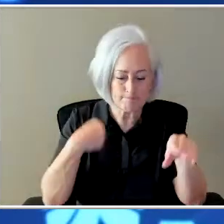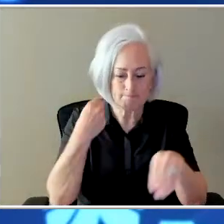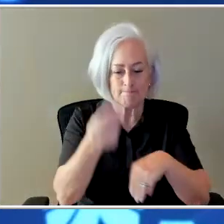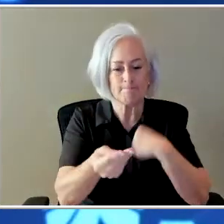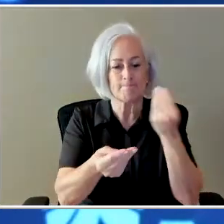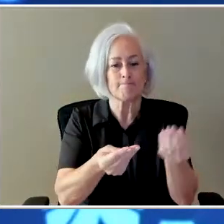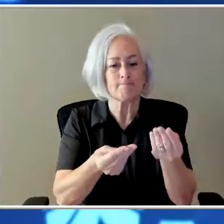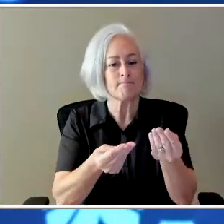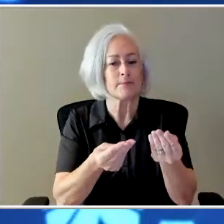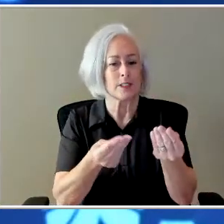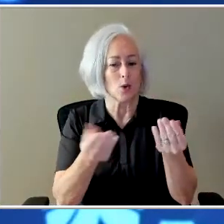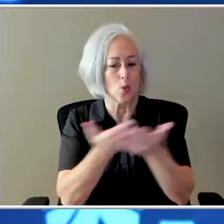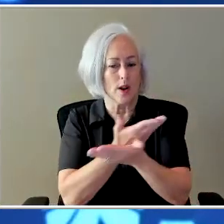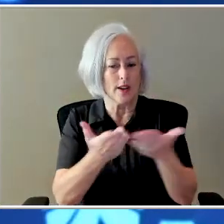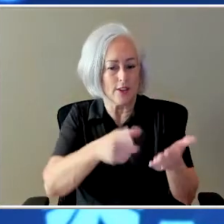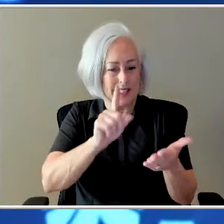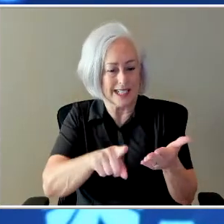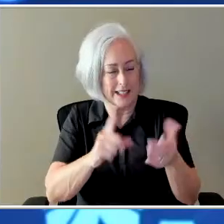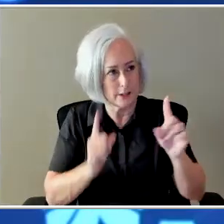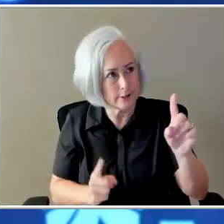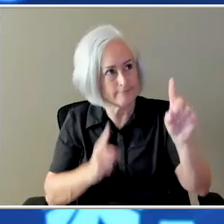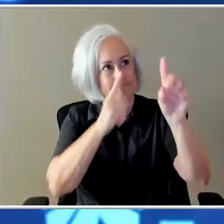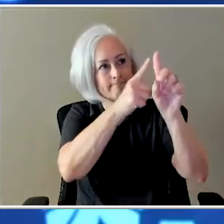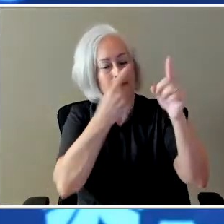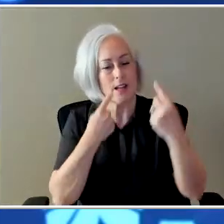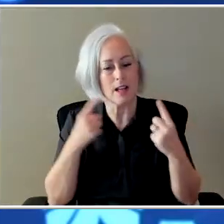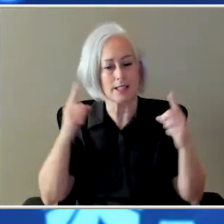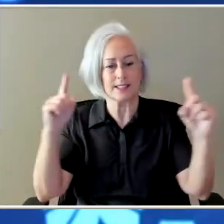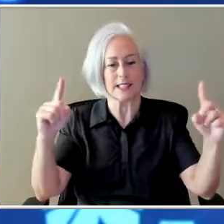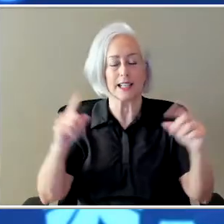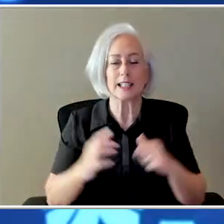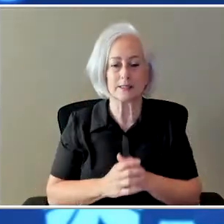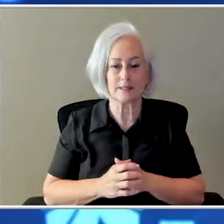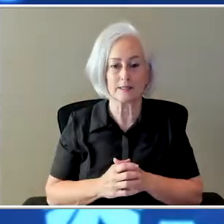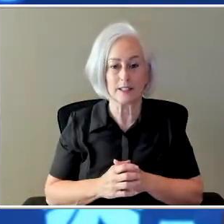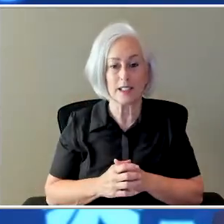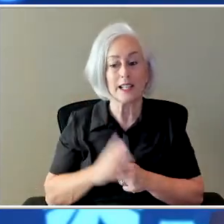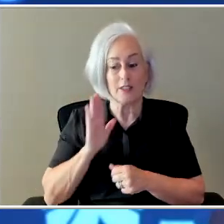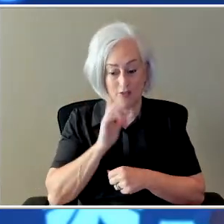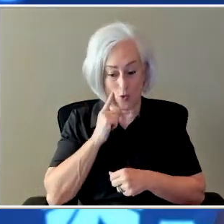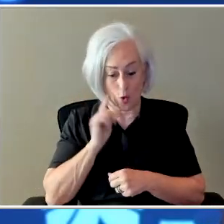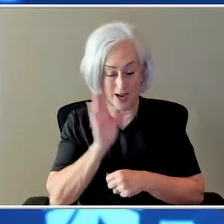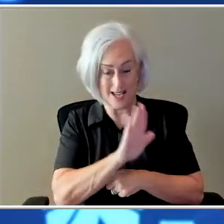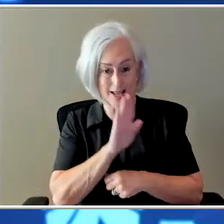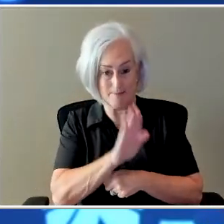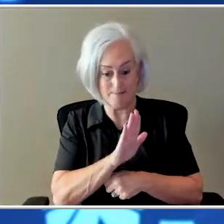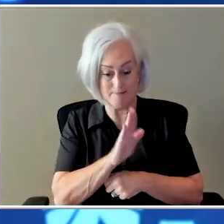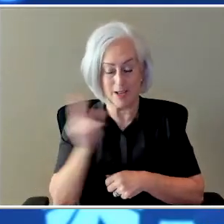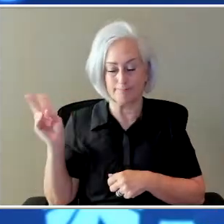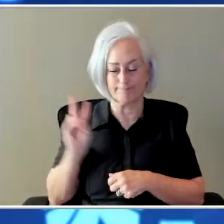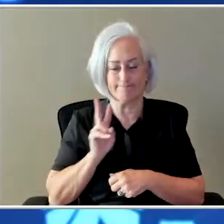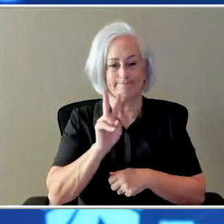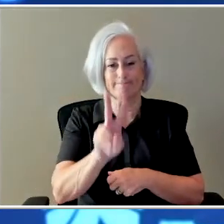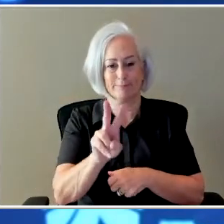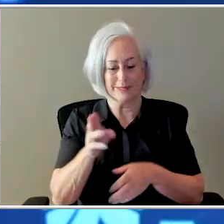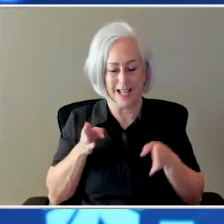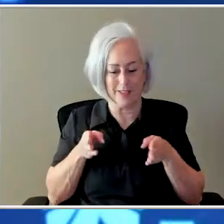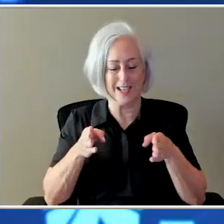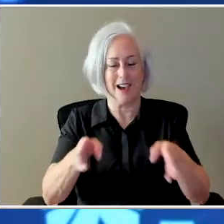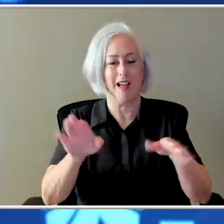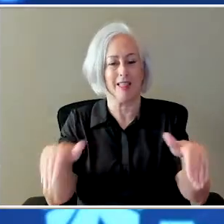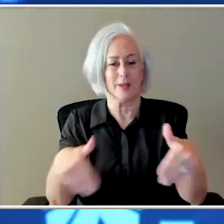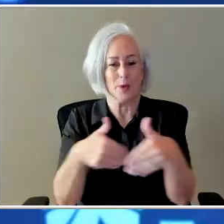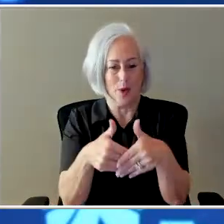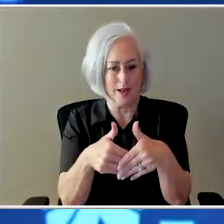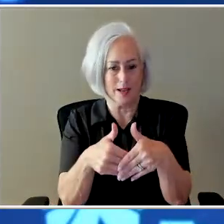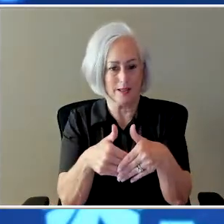him, it was walking down the aisle. So for us in the ICU, it was really good to get him to the physical therapy part where he could actually work towards that